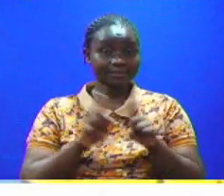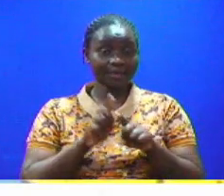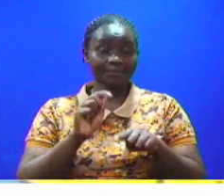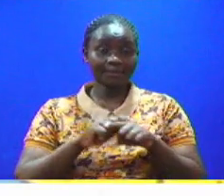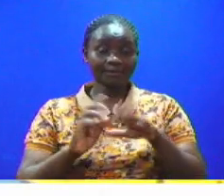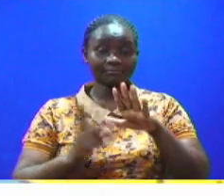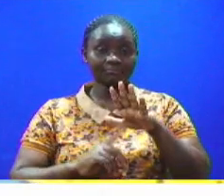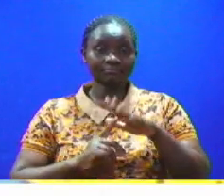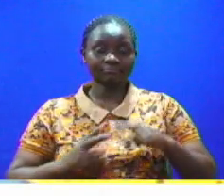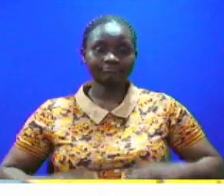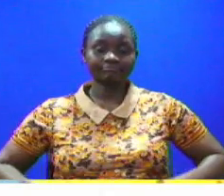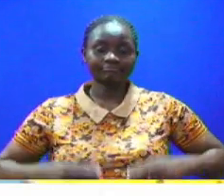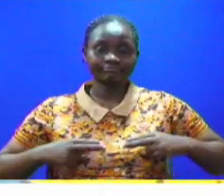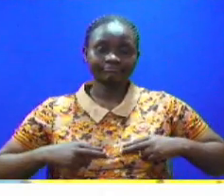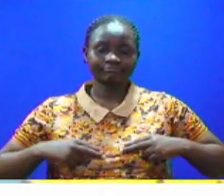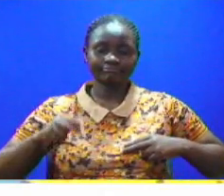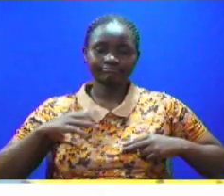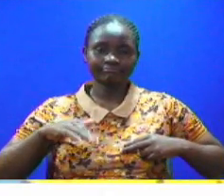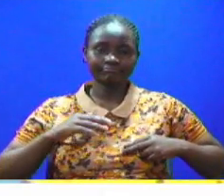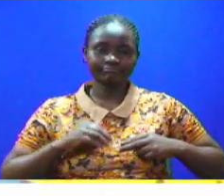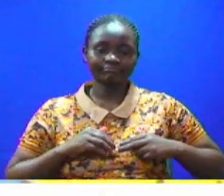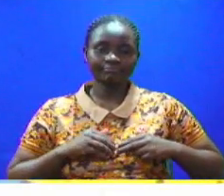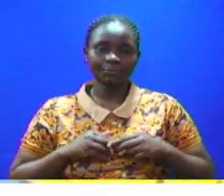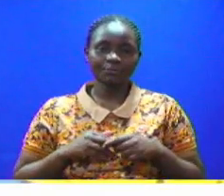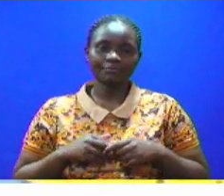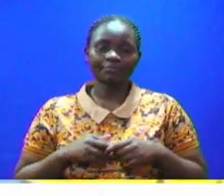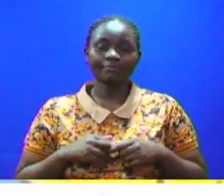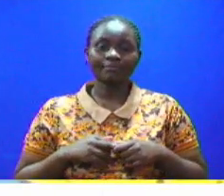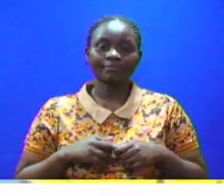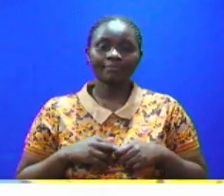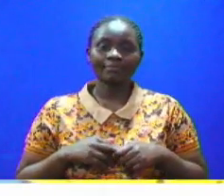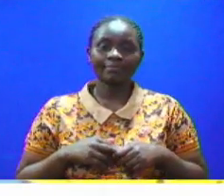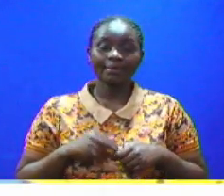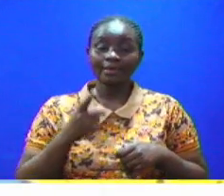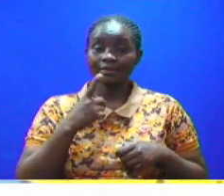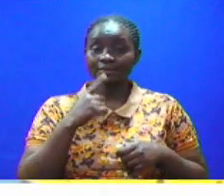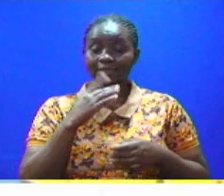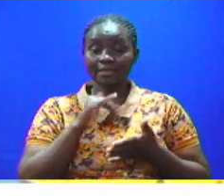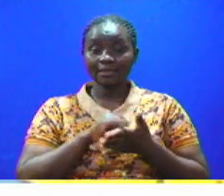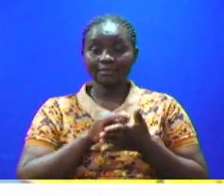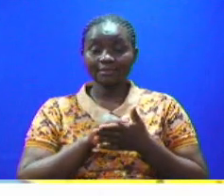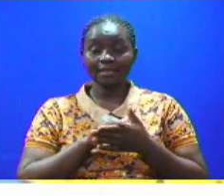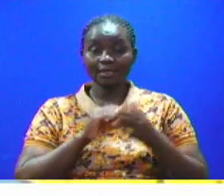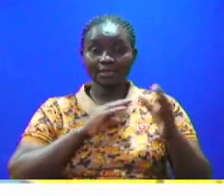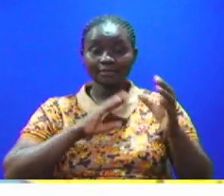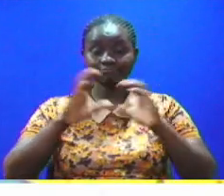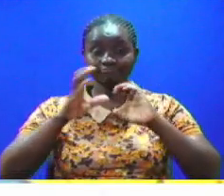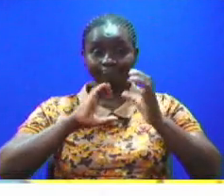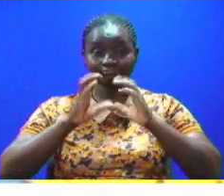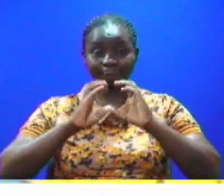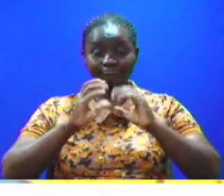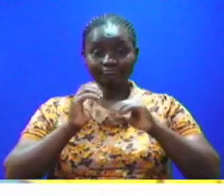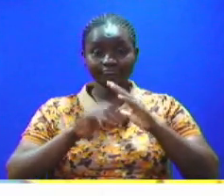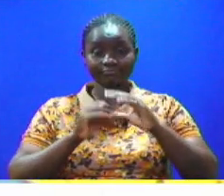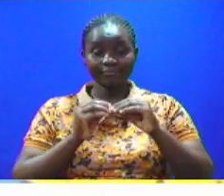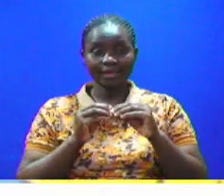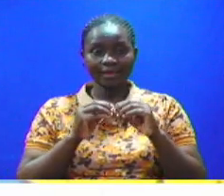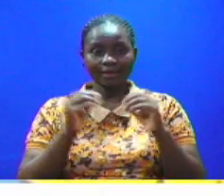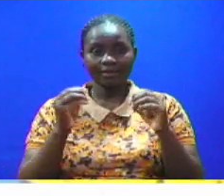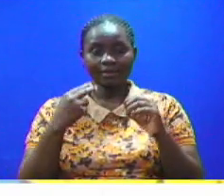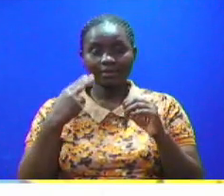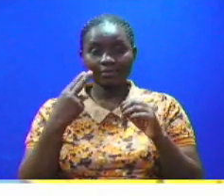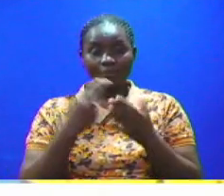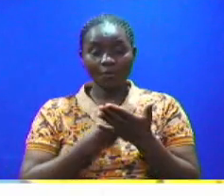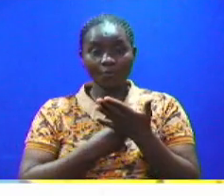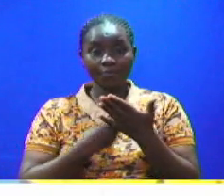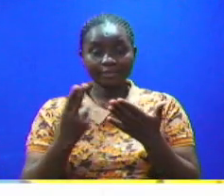mono kuruwa asensemeli ya yobo chenu abirika gote ya buna batore chinkwano no mugavo na chinkwano chabere chiko irajaga gechu ikibere na